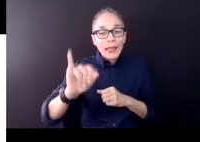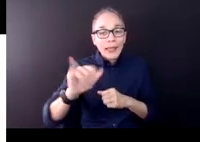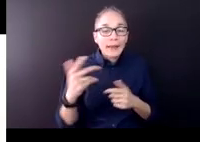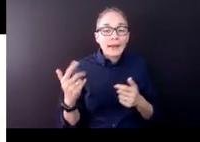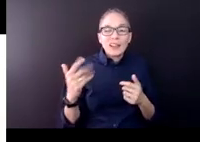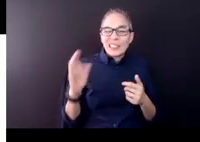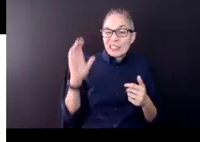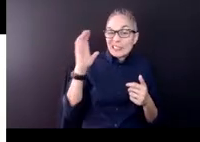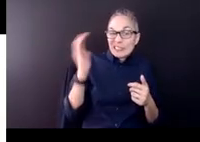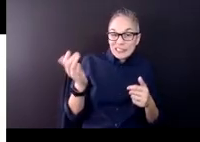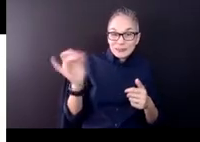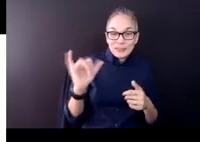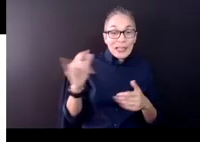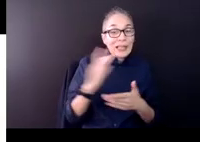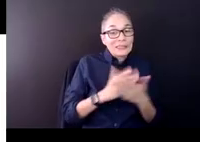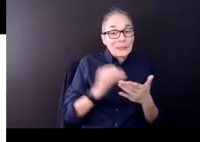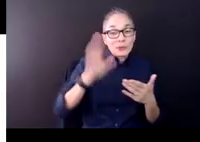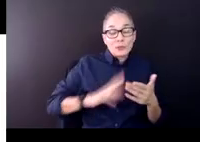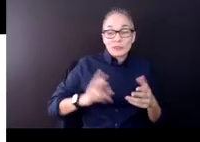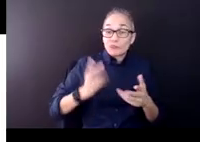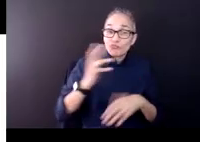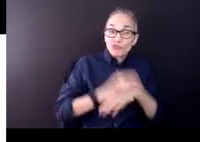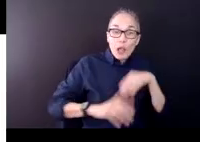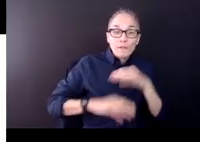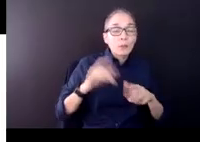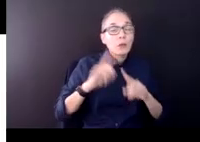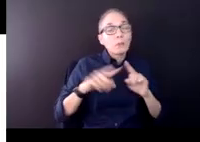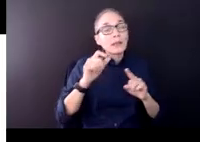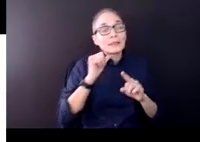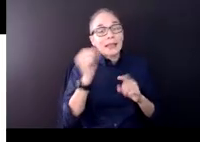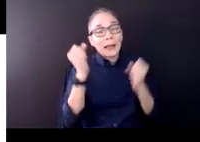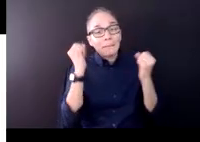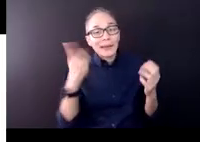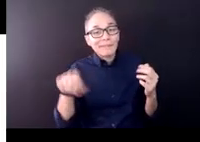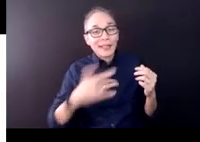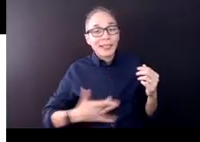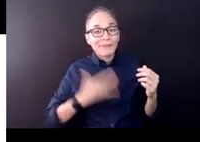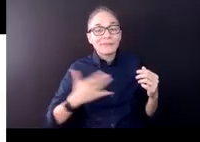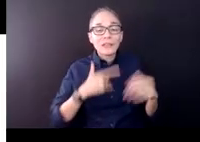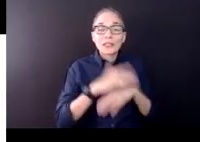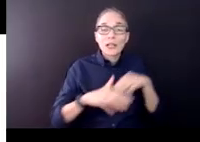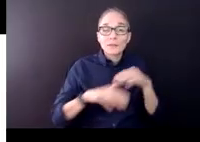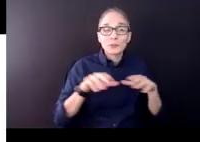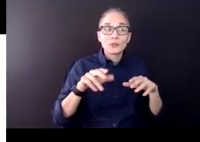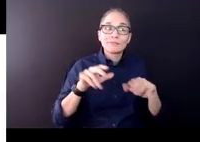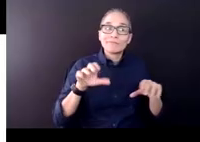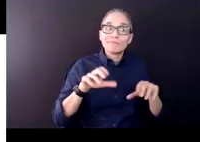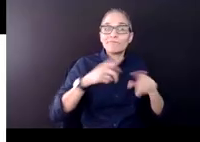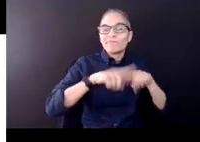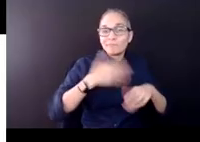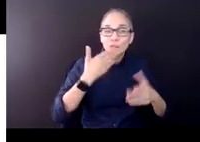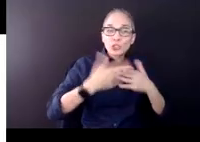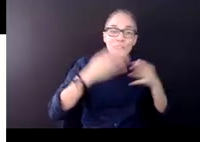like a lot of students are already comfortable using AI, but maybe not as many are comfortable using it with discernment or